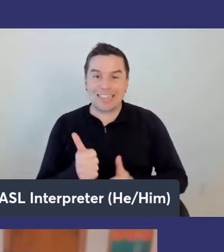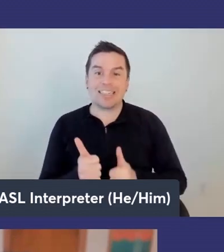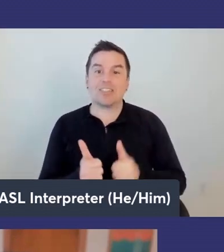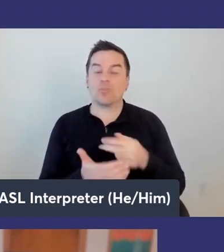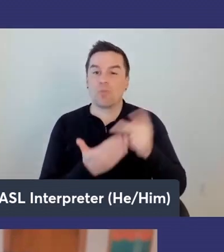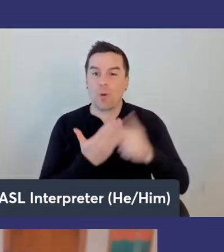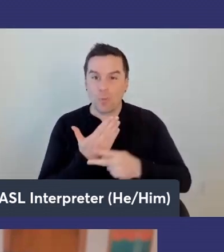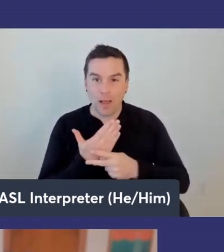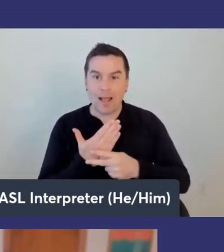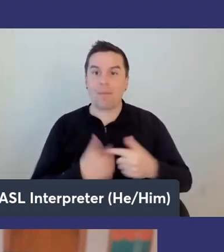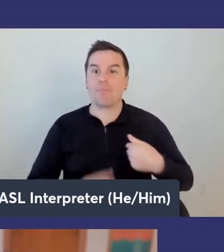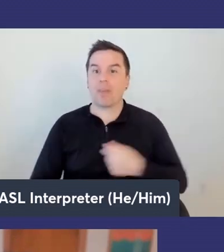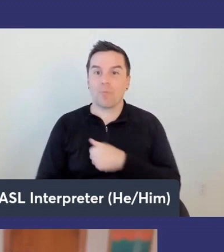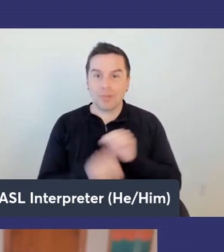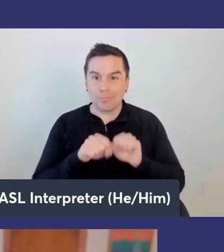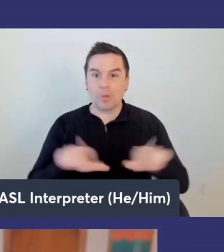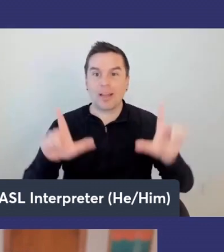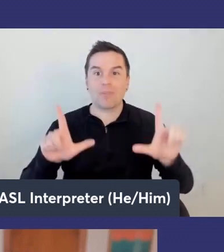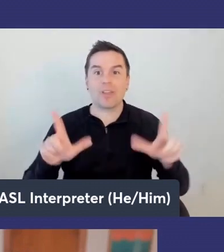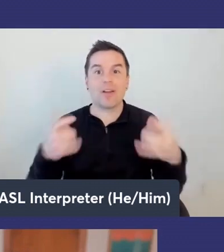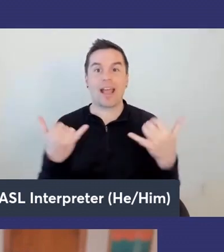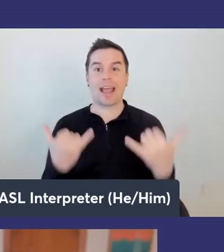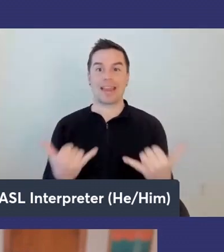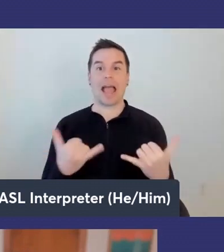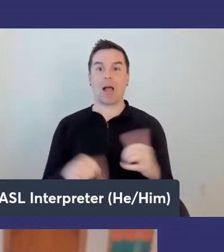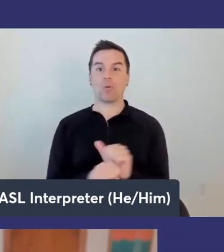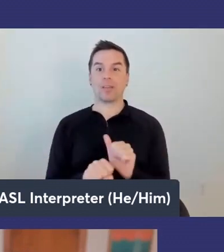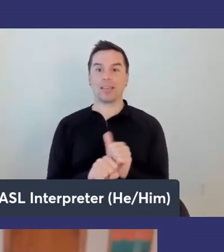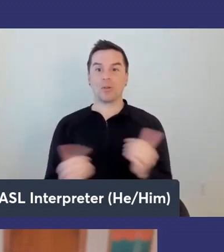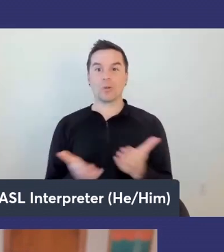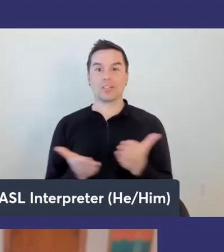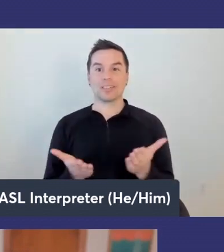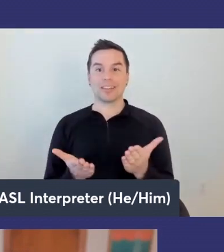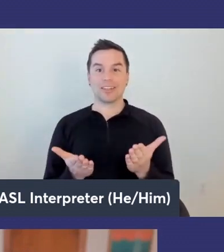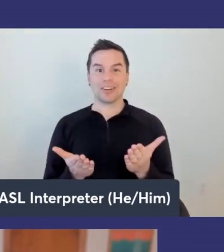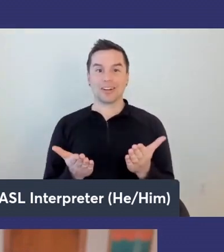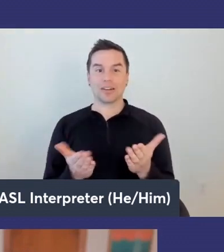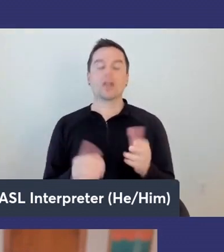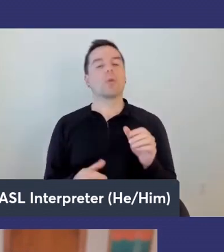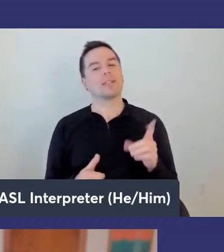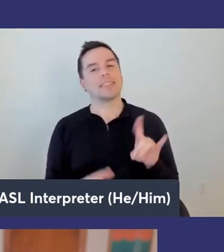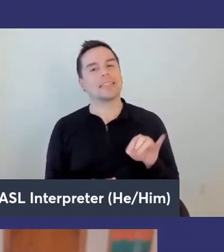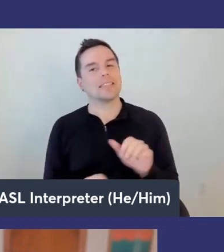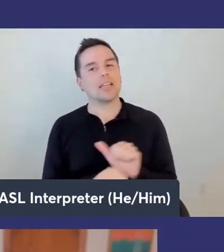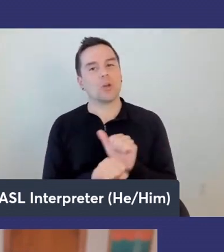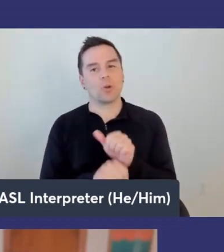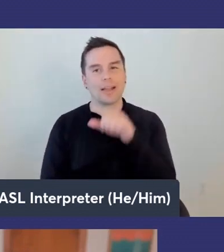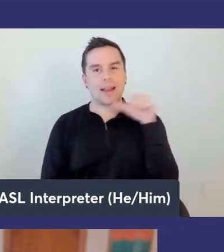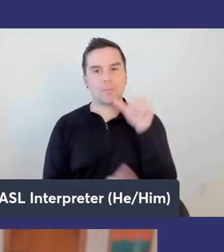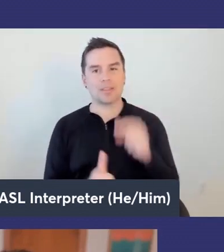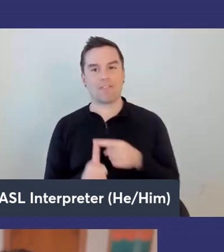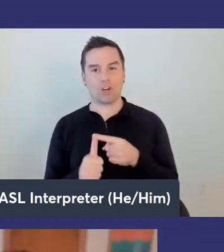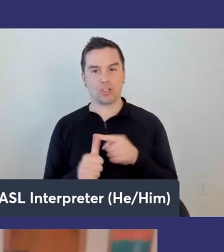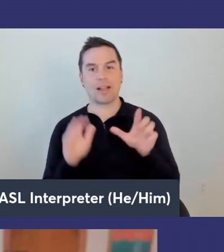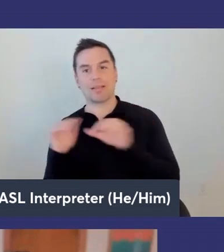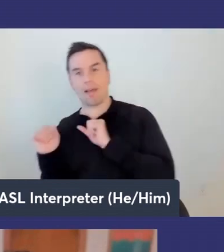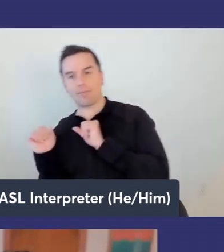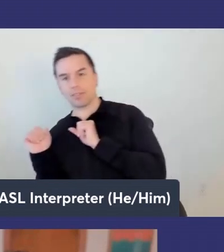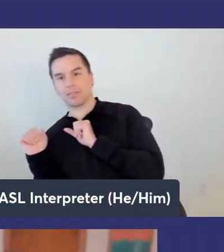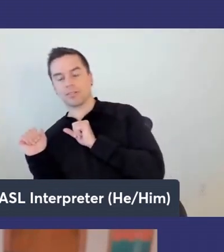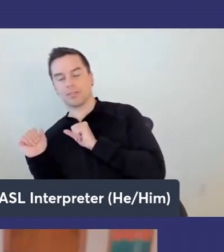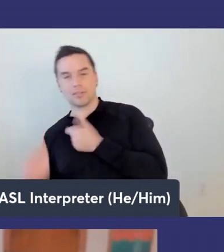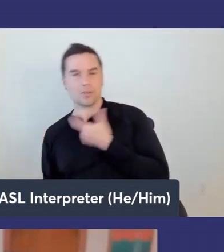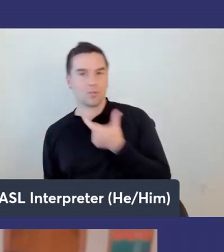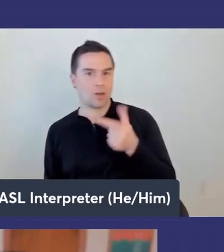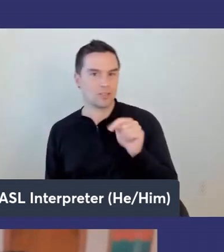here. So all of you watching, that could be your. He actually worked at Amazon first, and then he left and watched all the Twitch shows, and then came